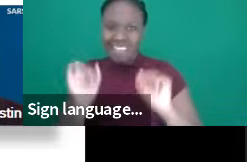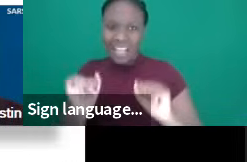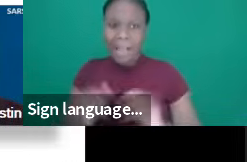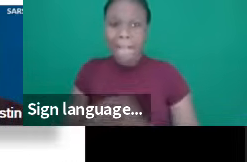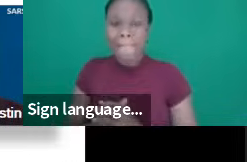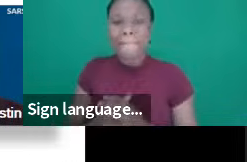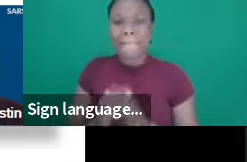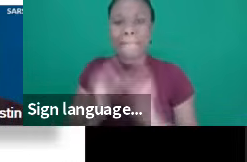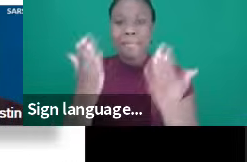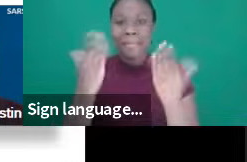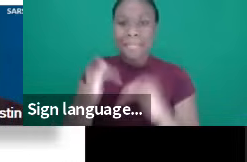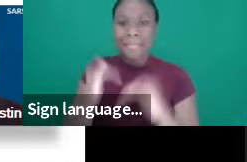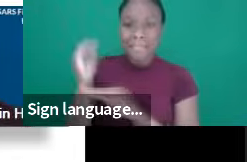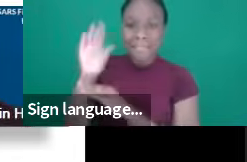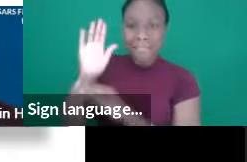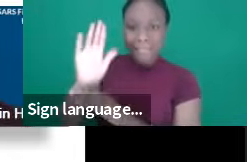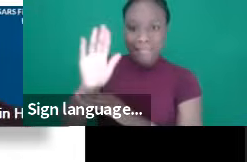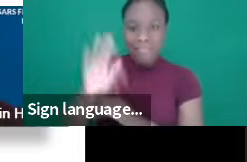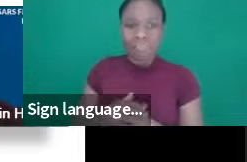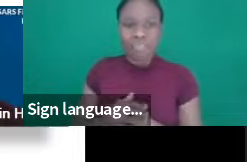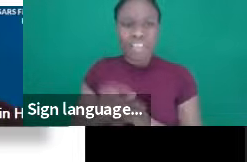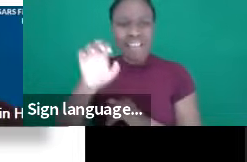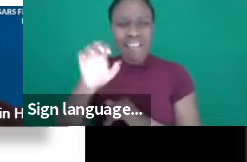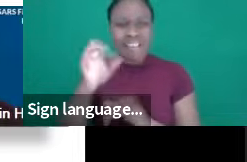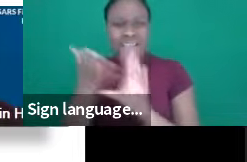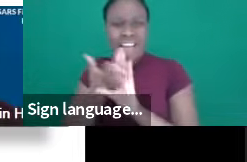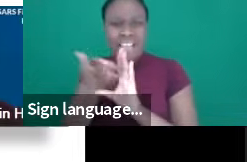Moving into our e-filing process.